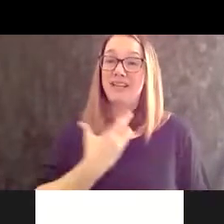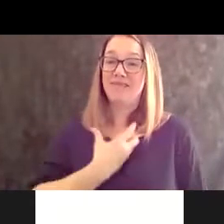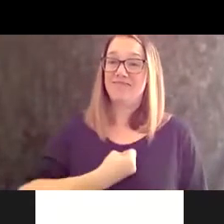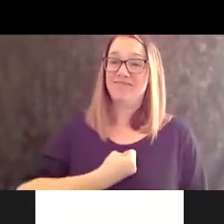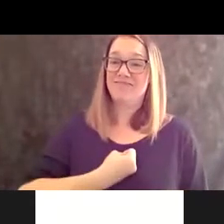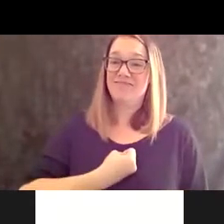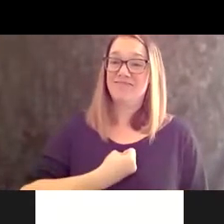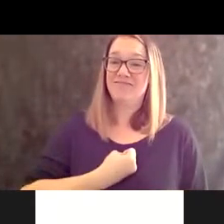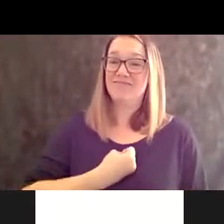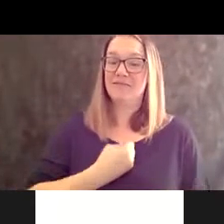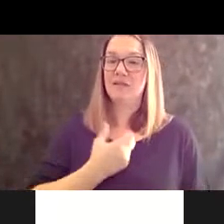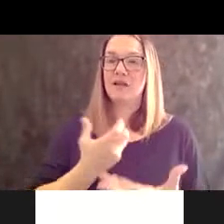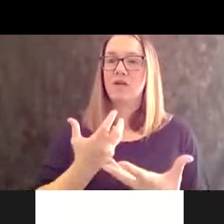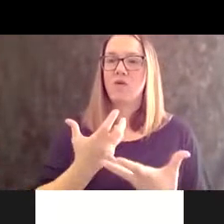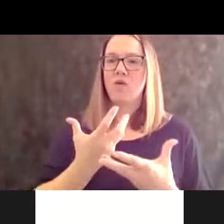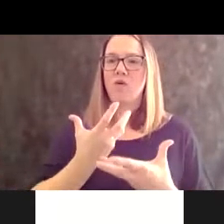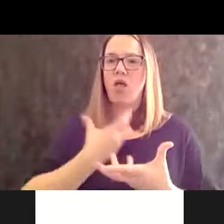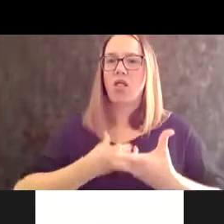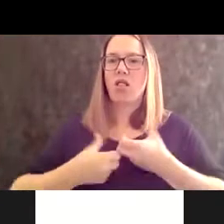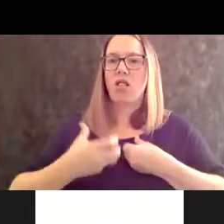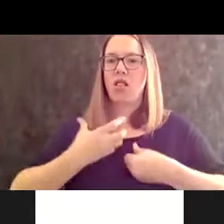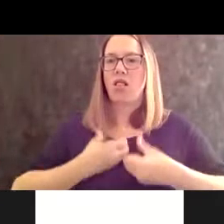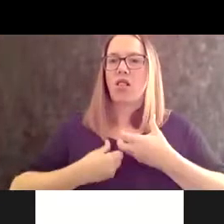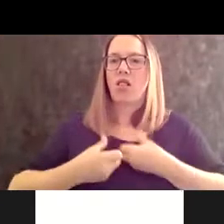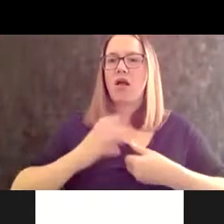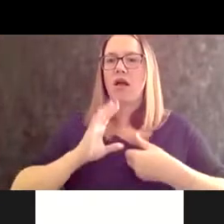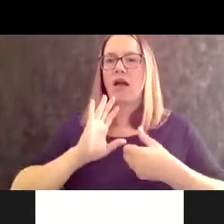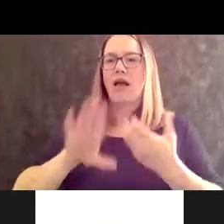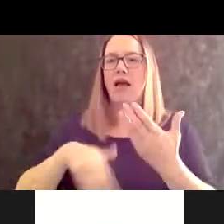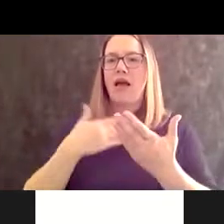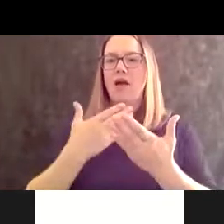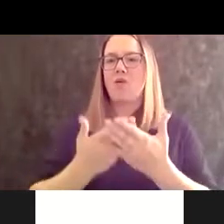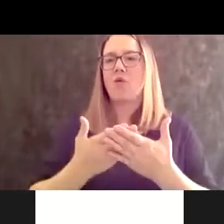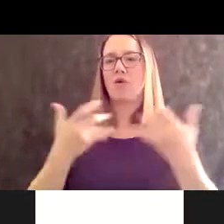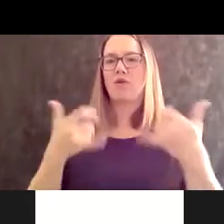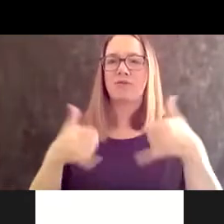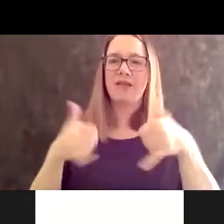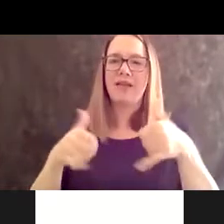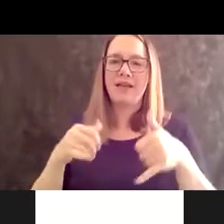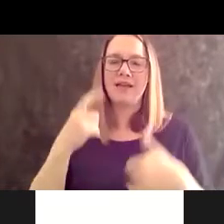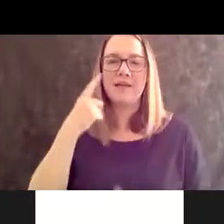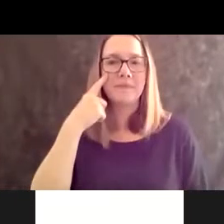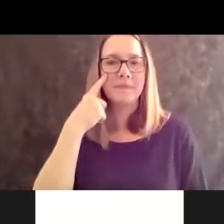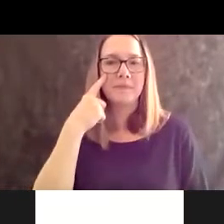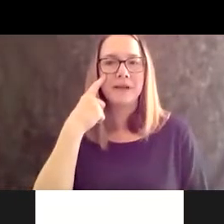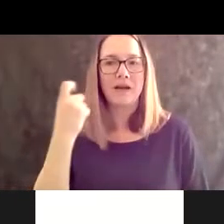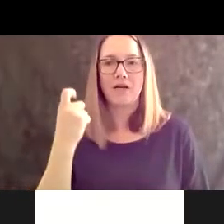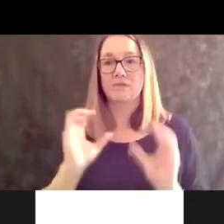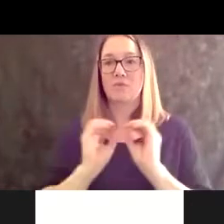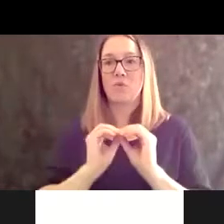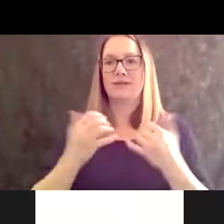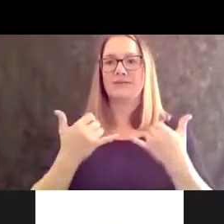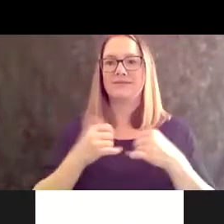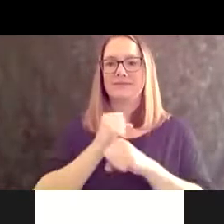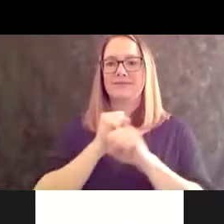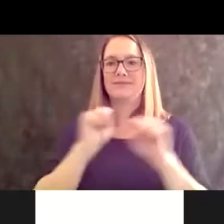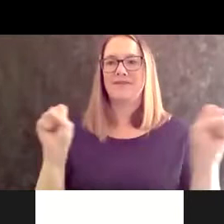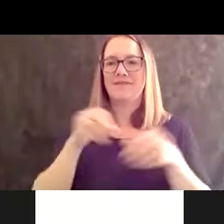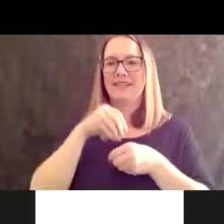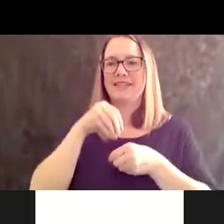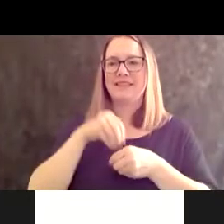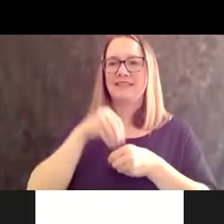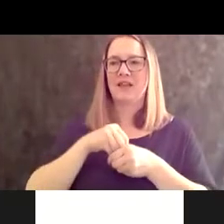finding and internalizing our play because it's safe on the inside and we won't get as